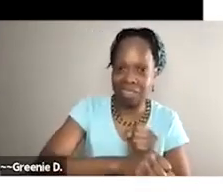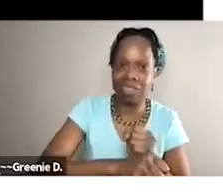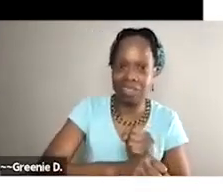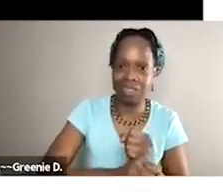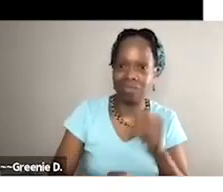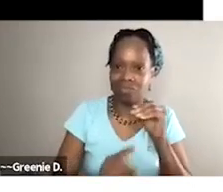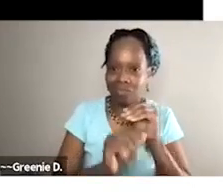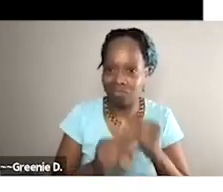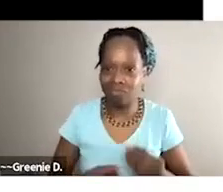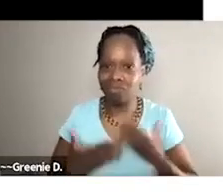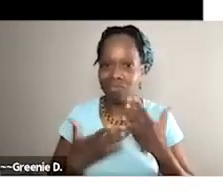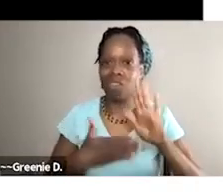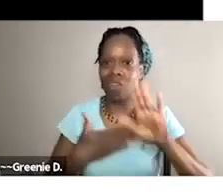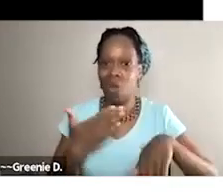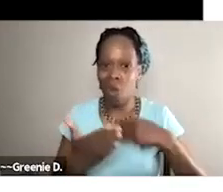disabilities.